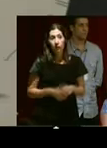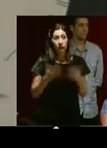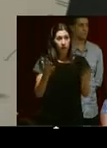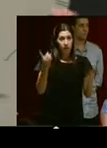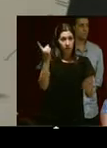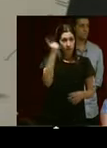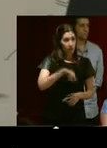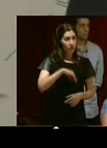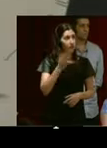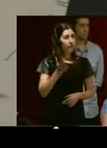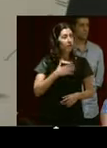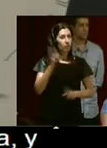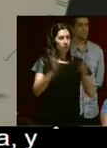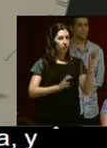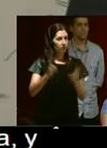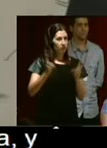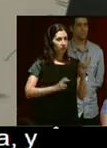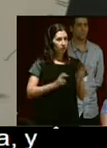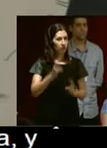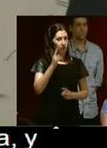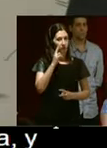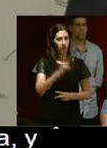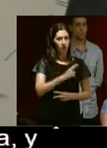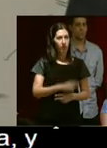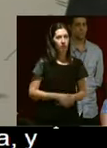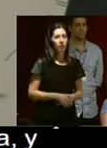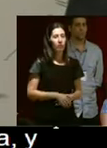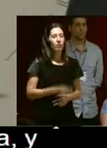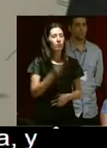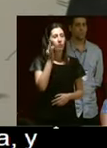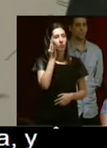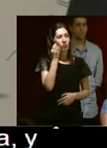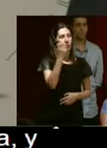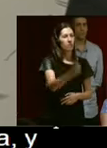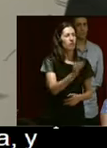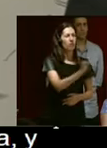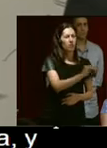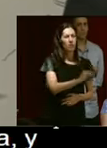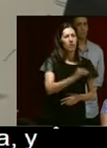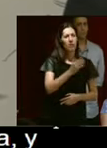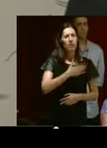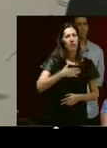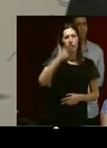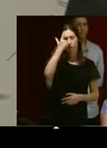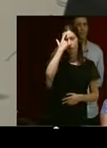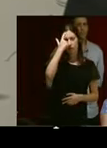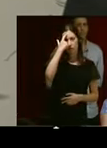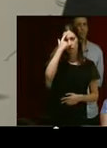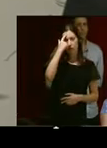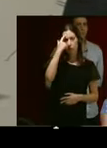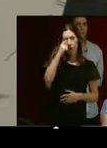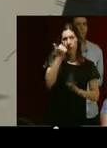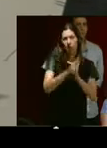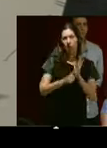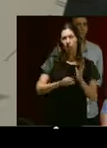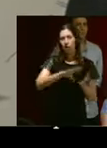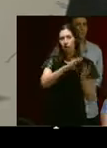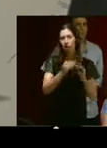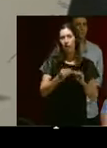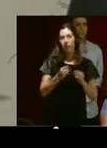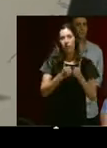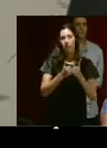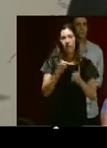now. And as you know, you can come tomorrow to watch the demo. I wanted to know about the gaming